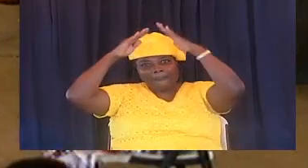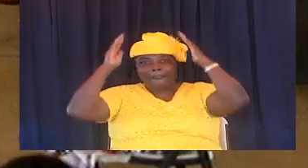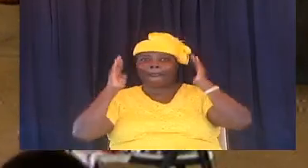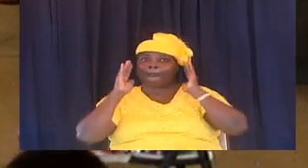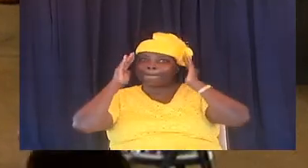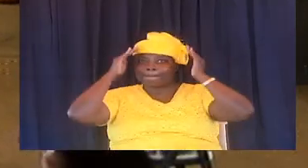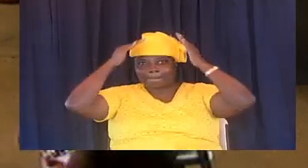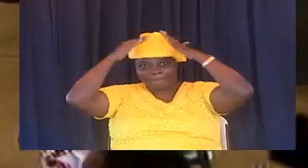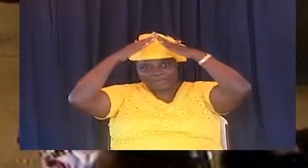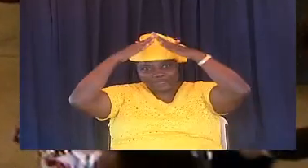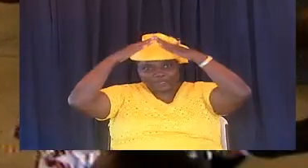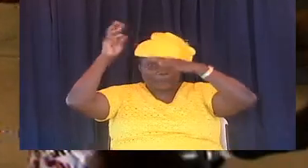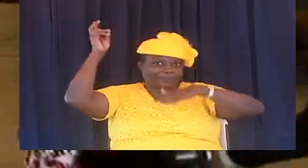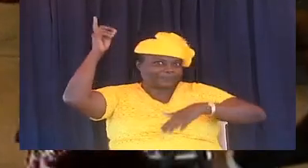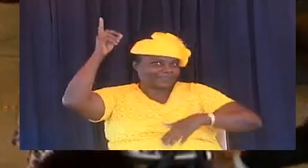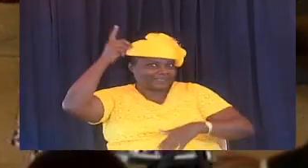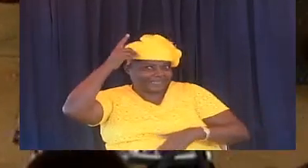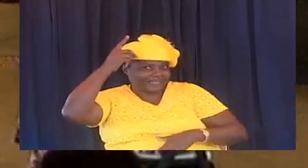this congregation.